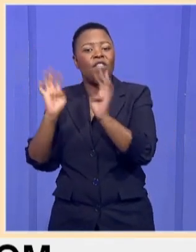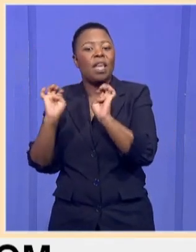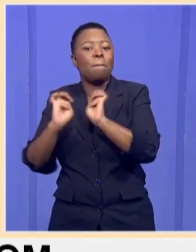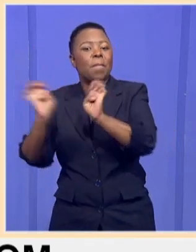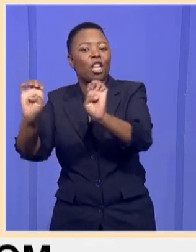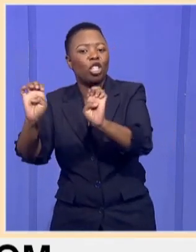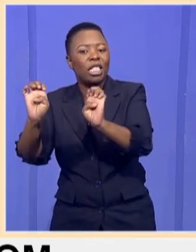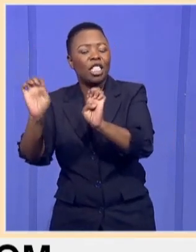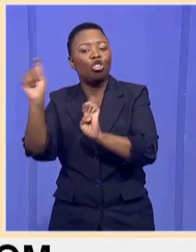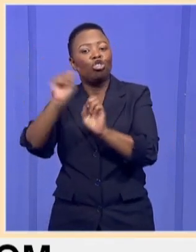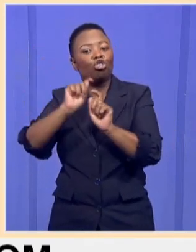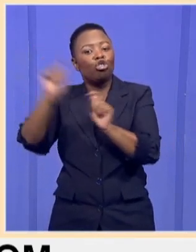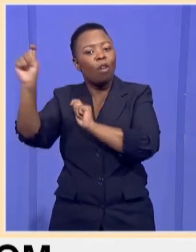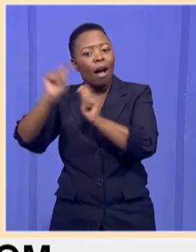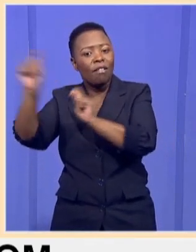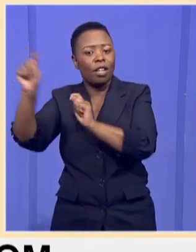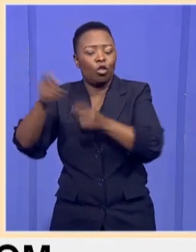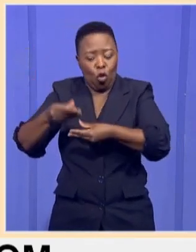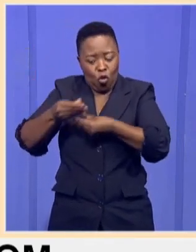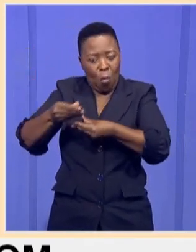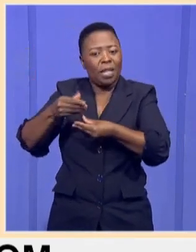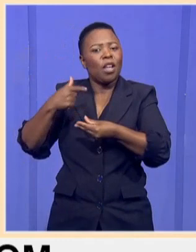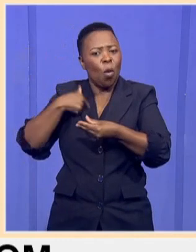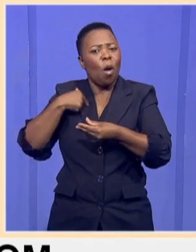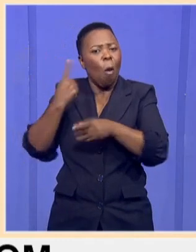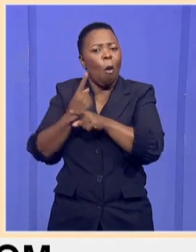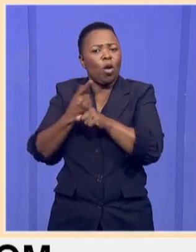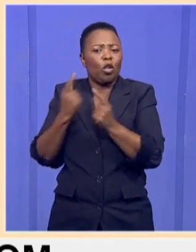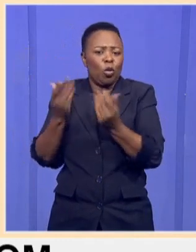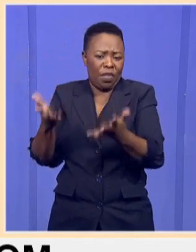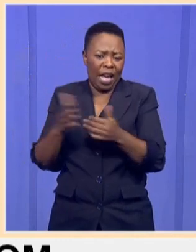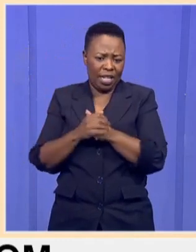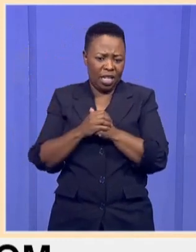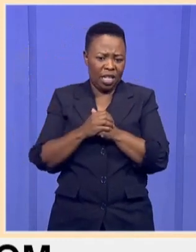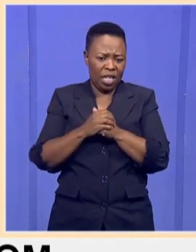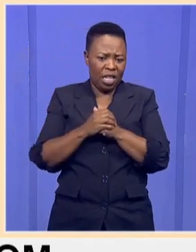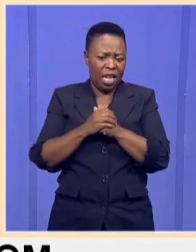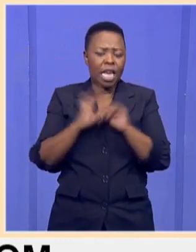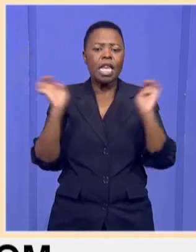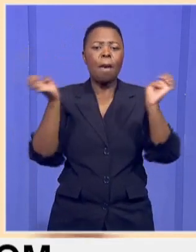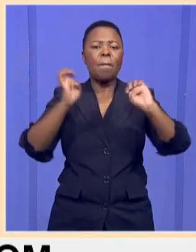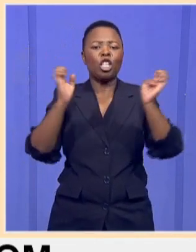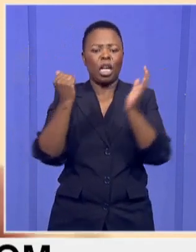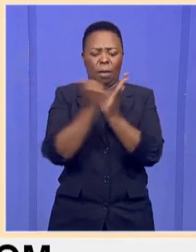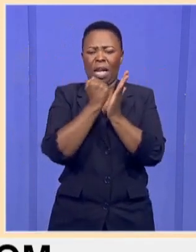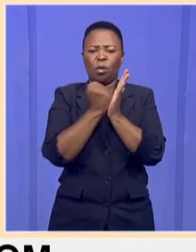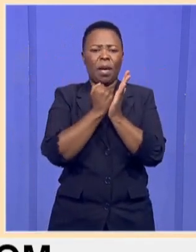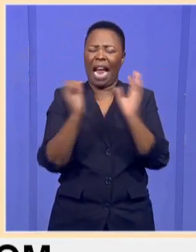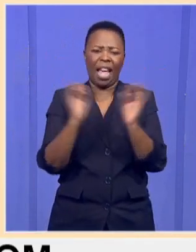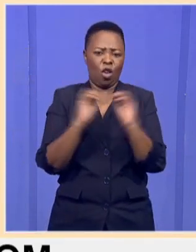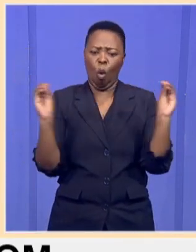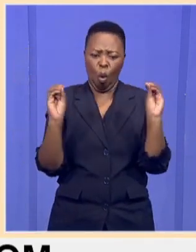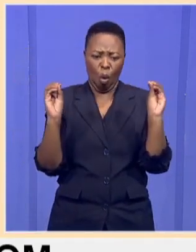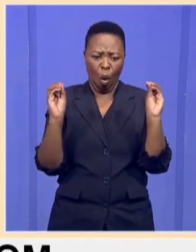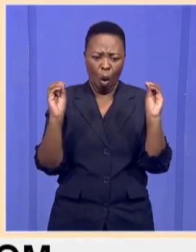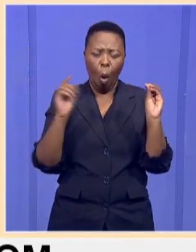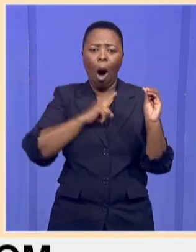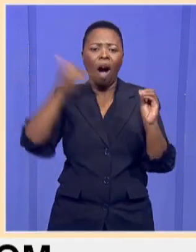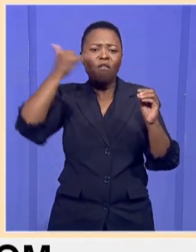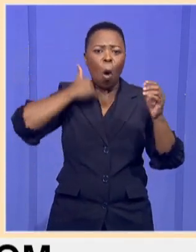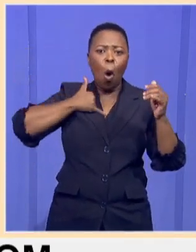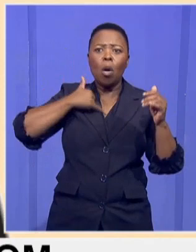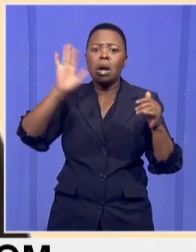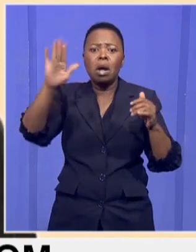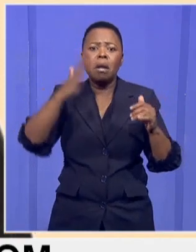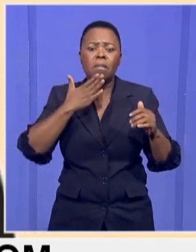We always do that. I've told people that there is nothing called an emergency passport because they always phone us and say, I must